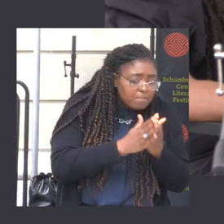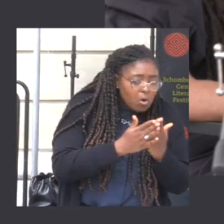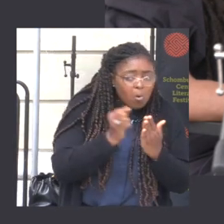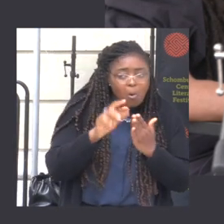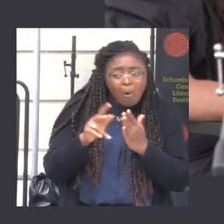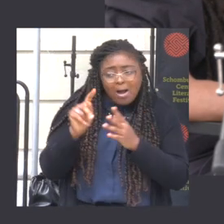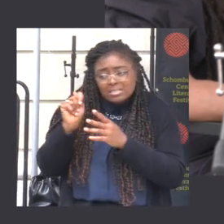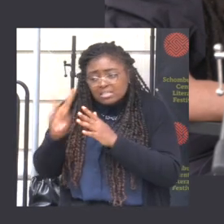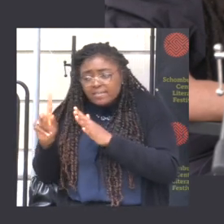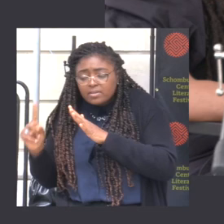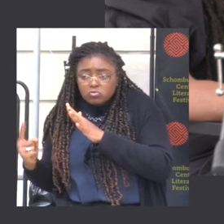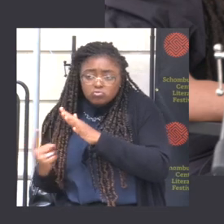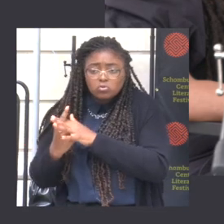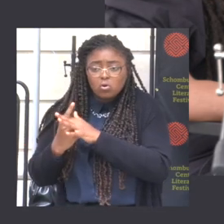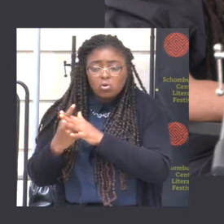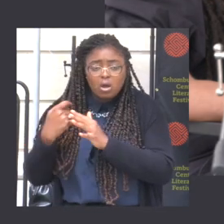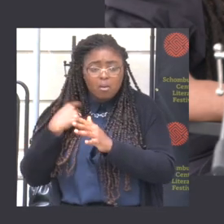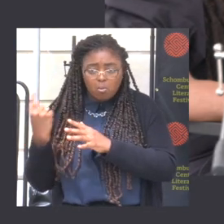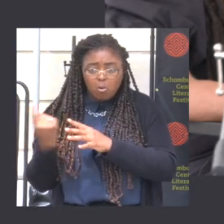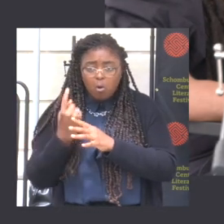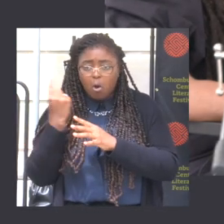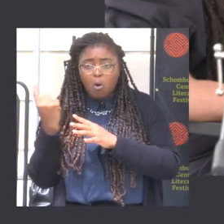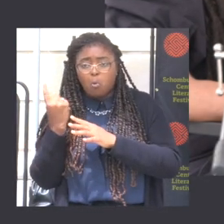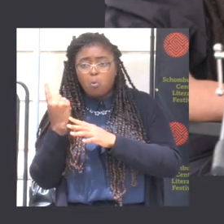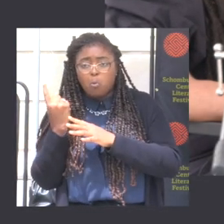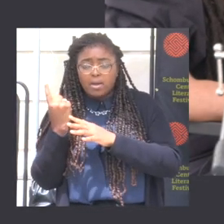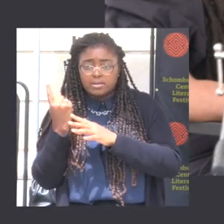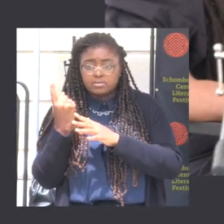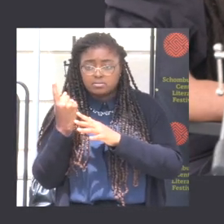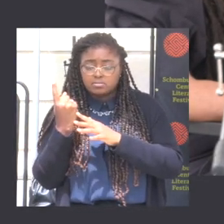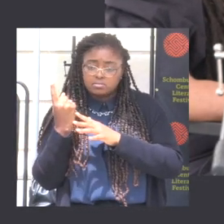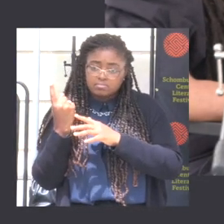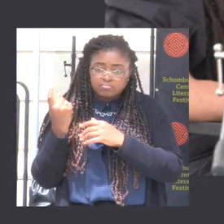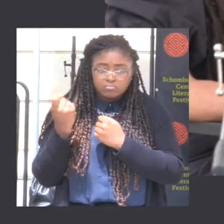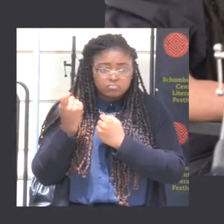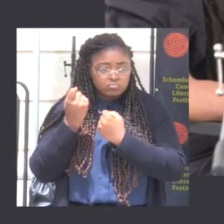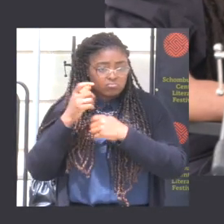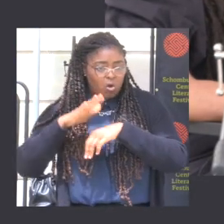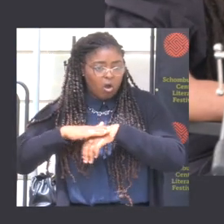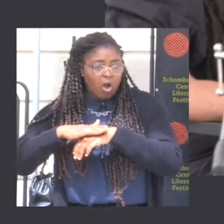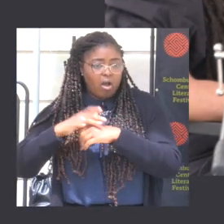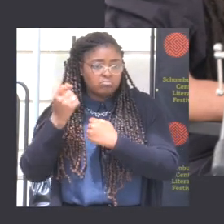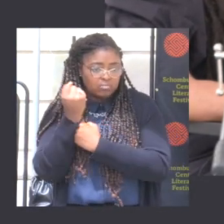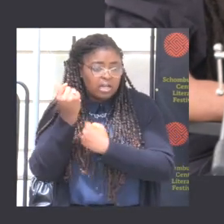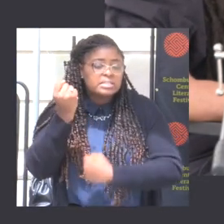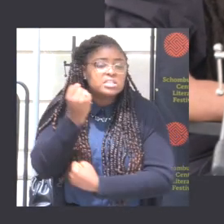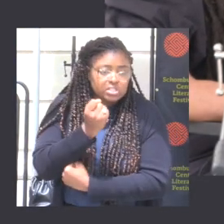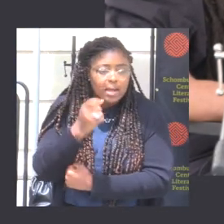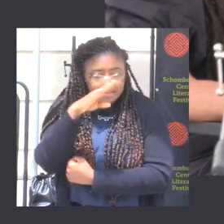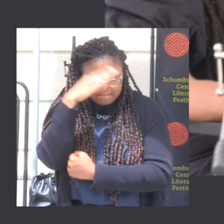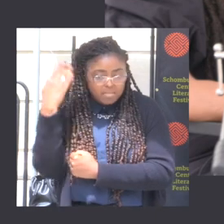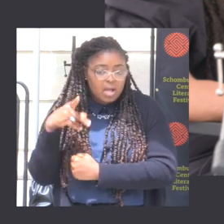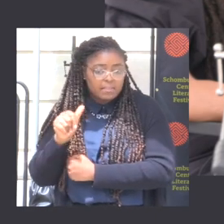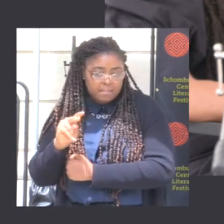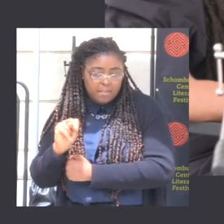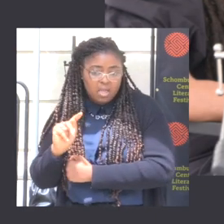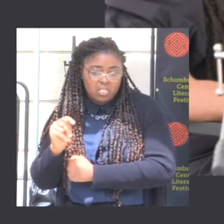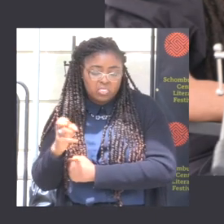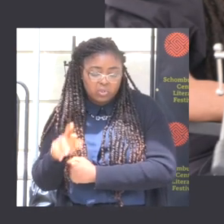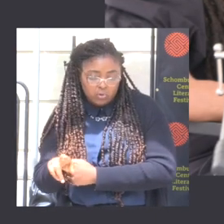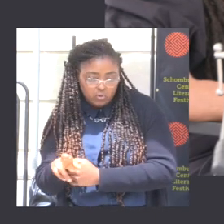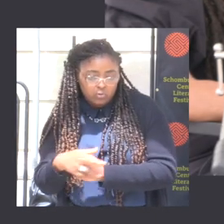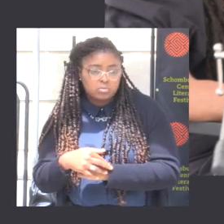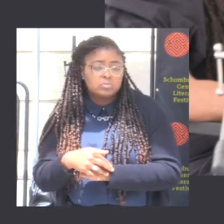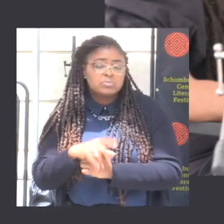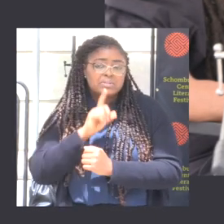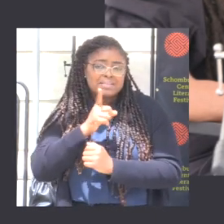I'm always standing on the shoulders of the Black Panthers and the work that they do. And I invite you all to be a part of this movement, too, because the reality is that many